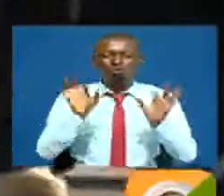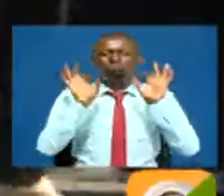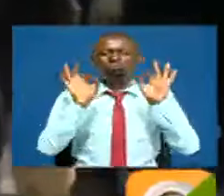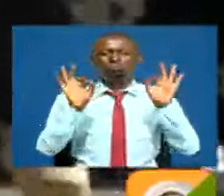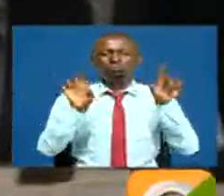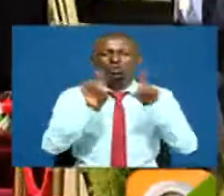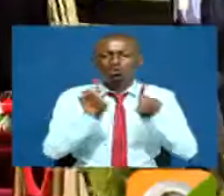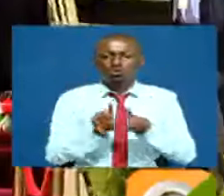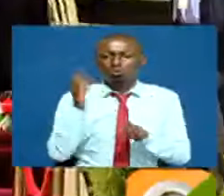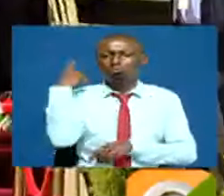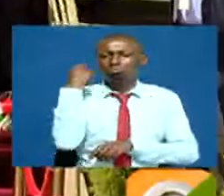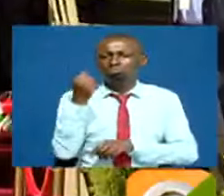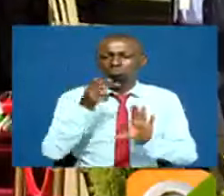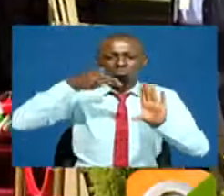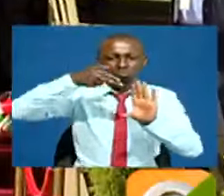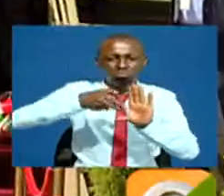fuel guzzlers.